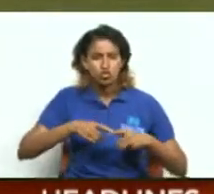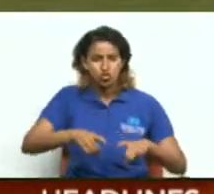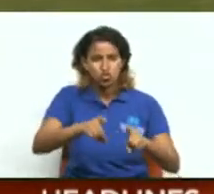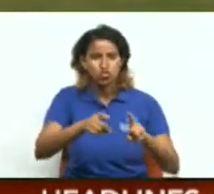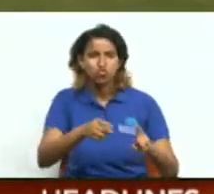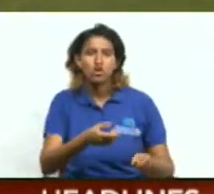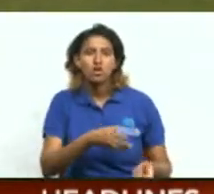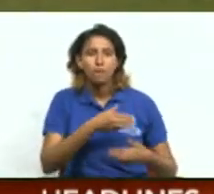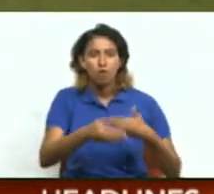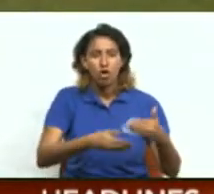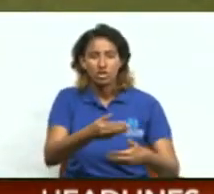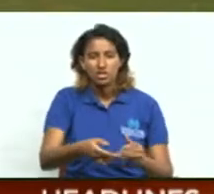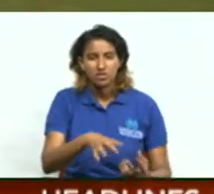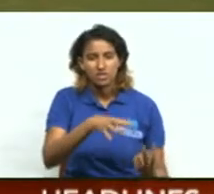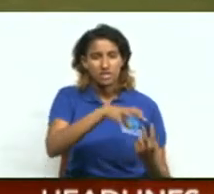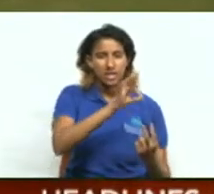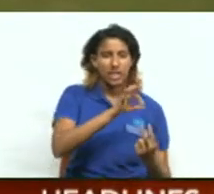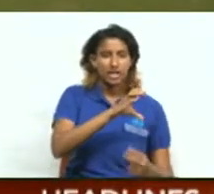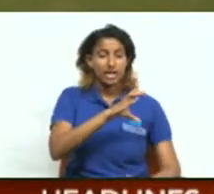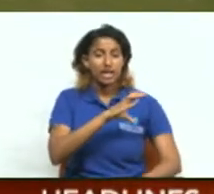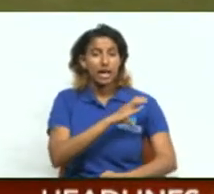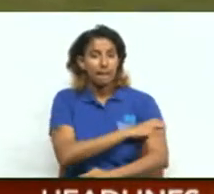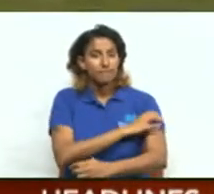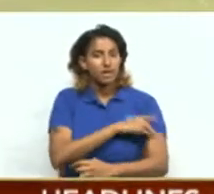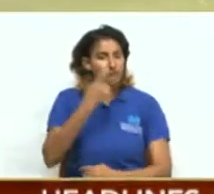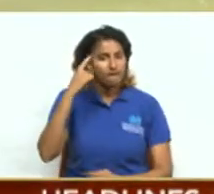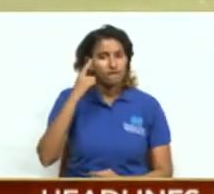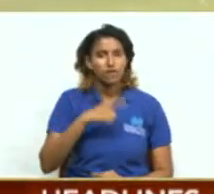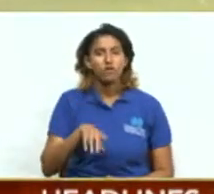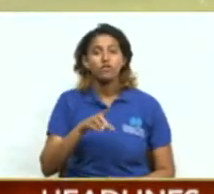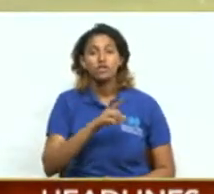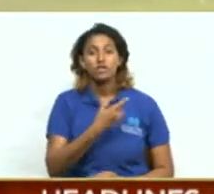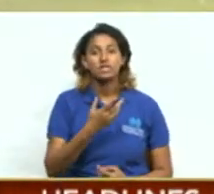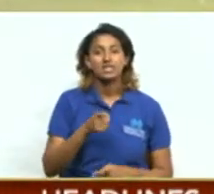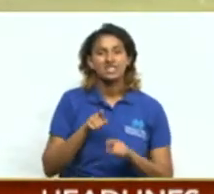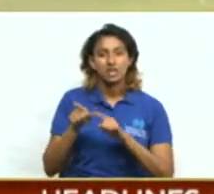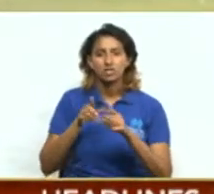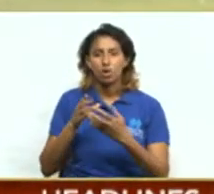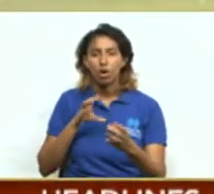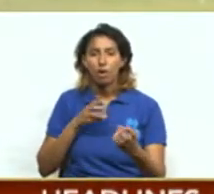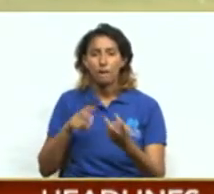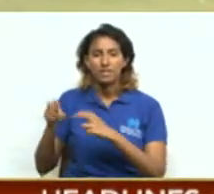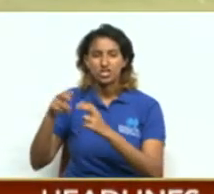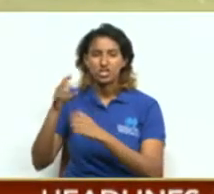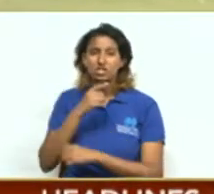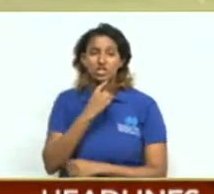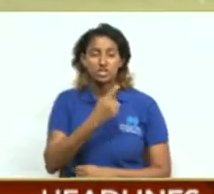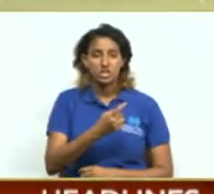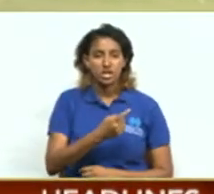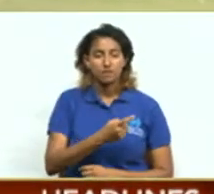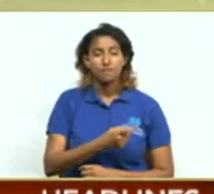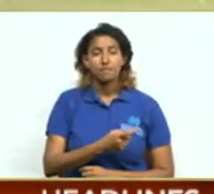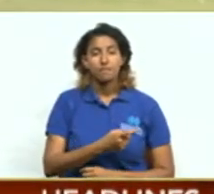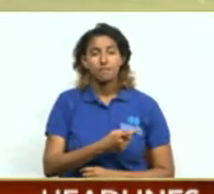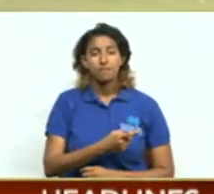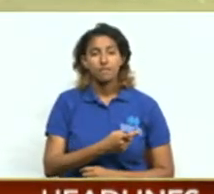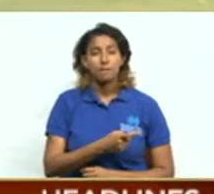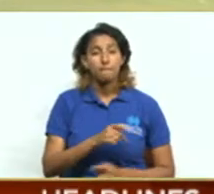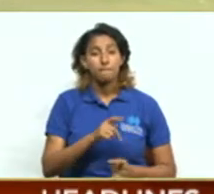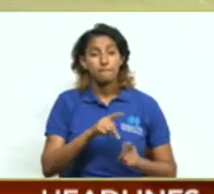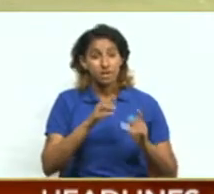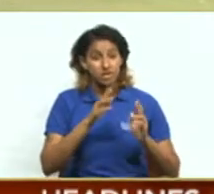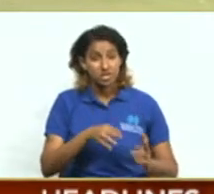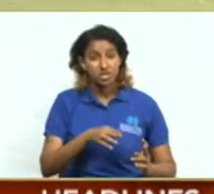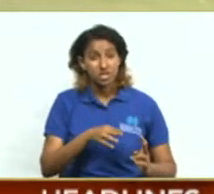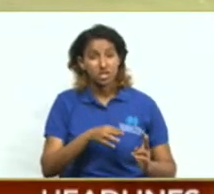the 2023 CWI Rising Stars competitions. He told us that the person we nominated has a